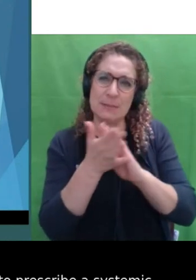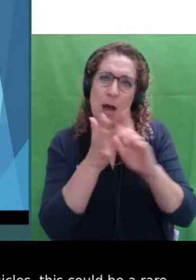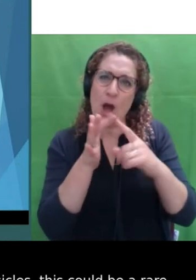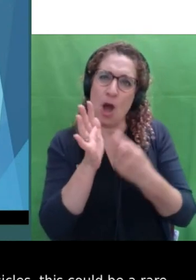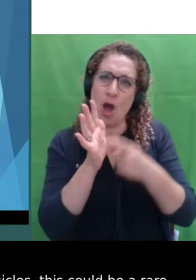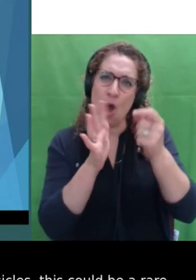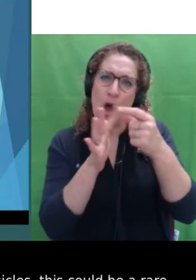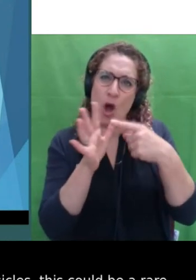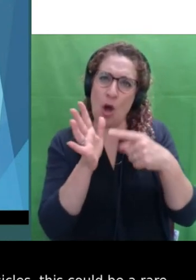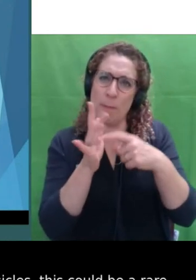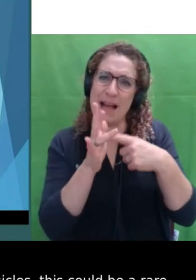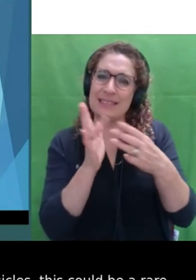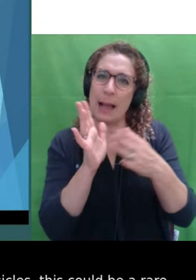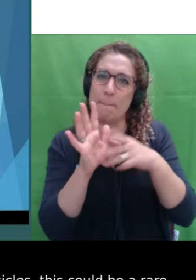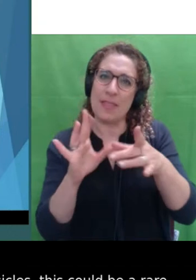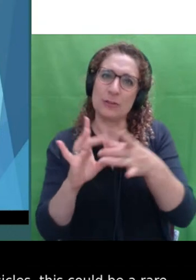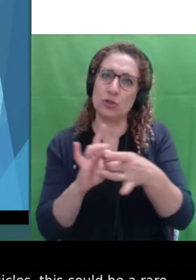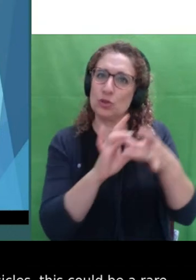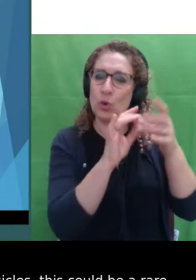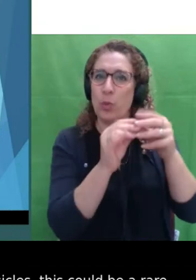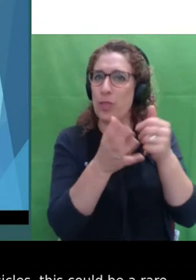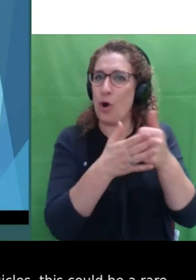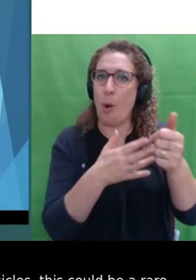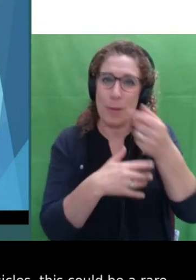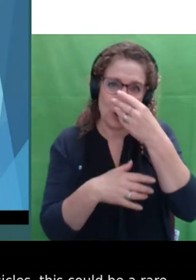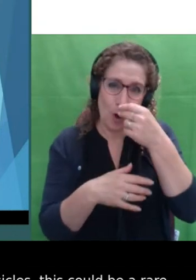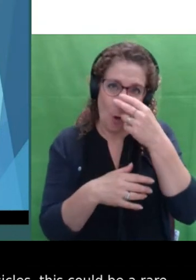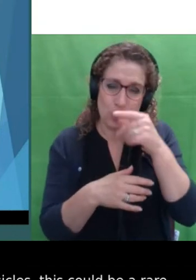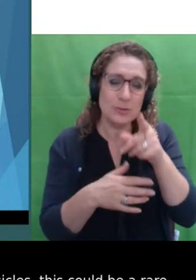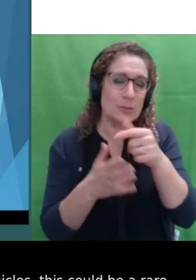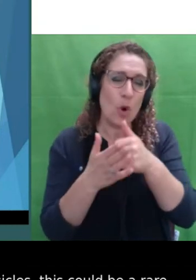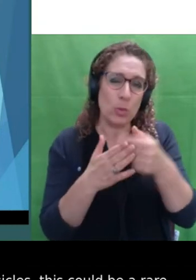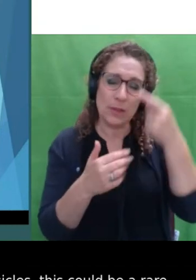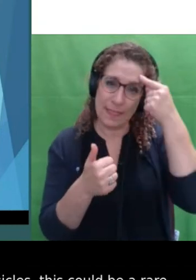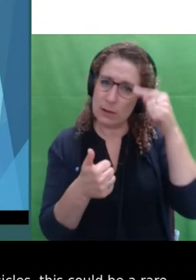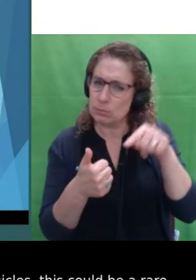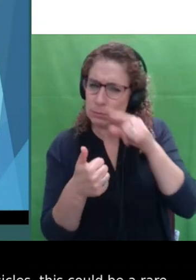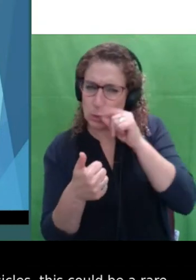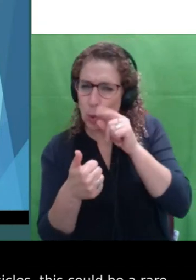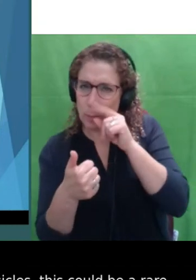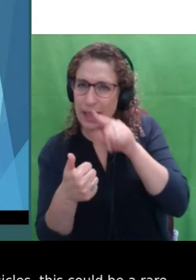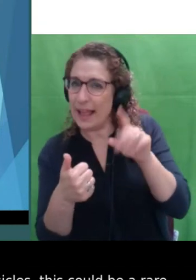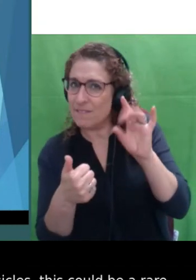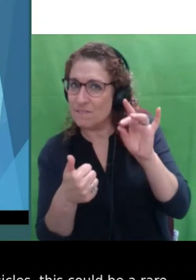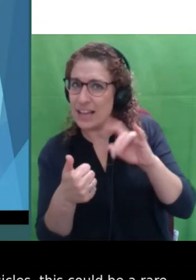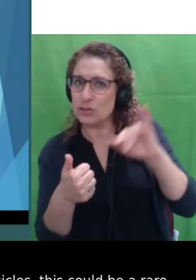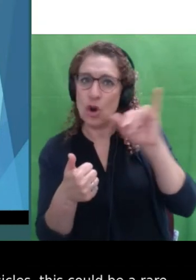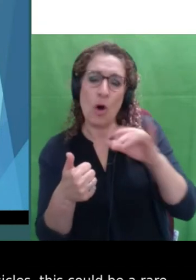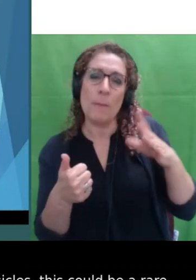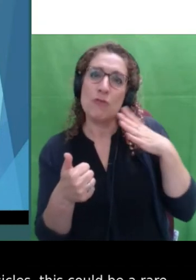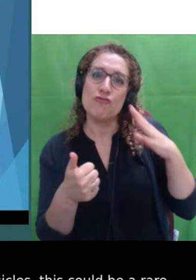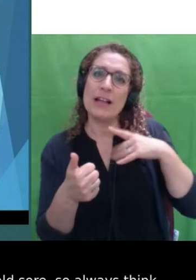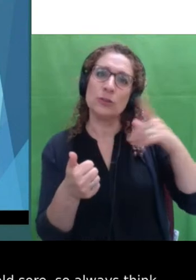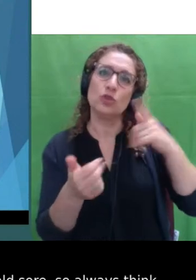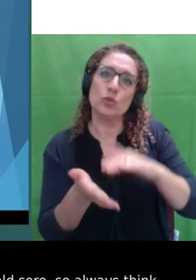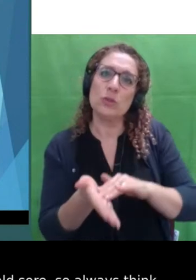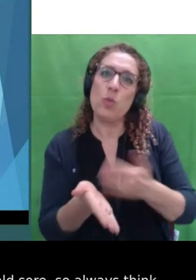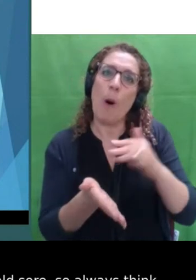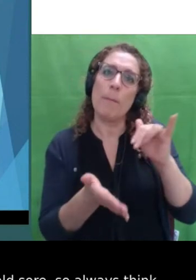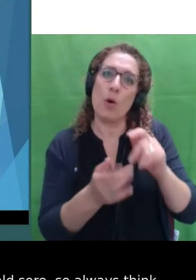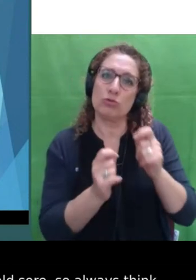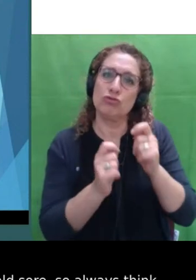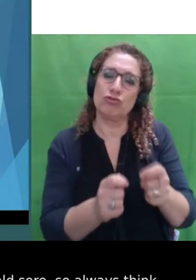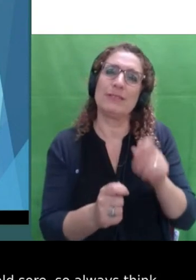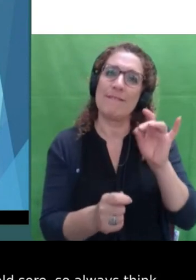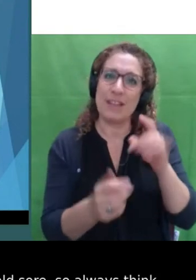common cold sore so always think infection and always be be ready to swab or or you know treat infection if